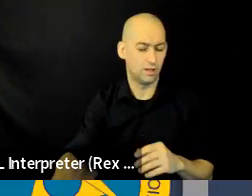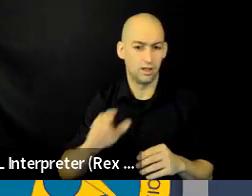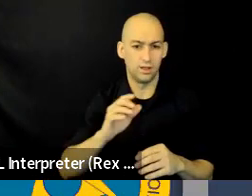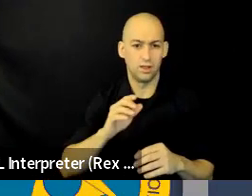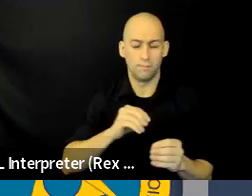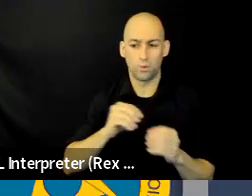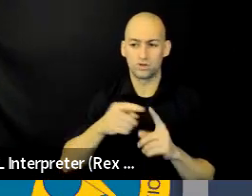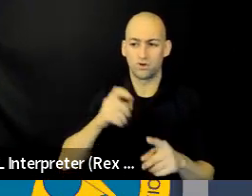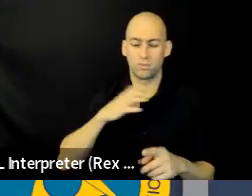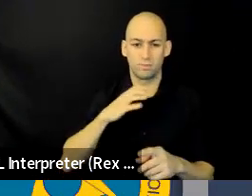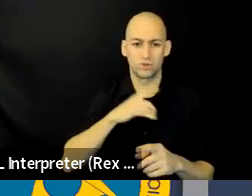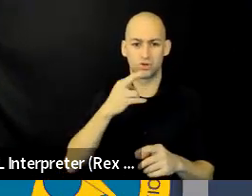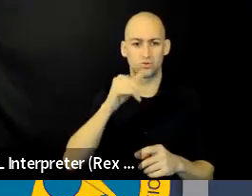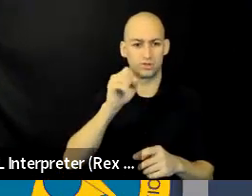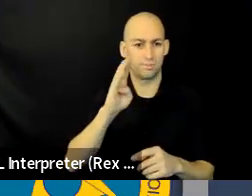Grisby?